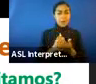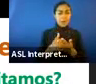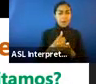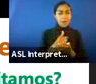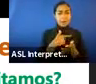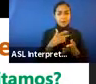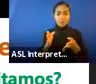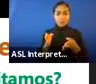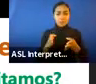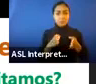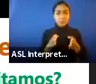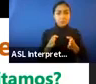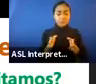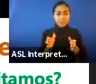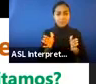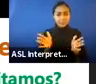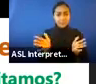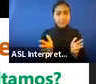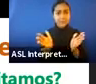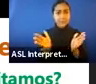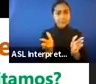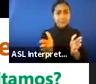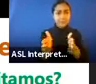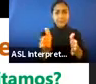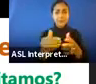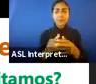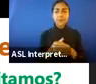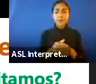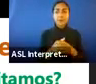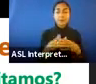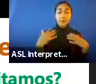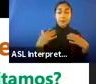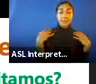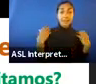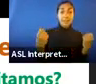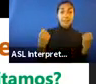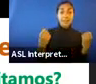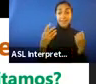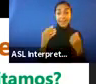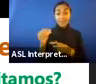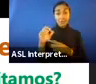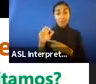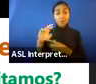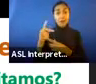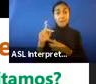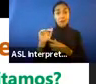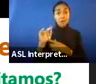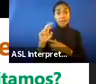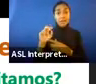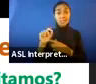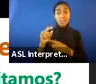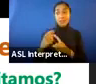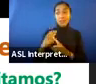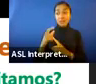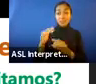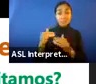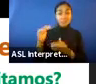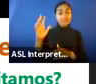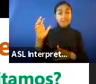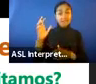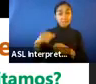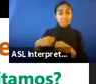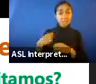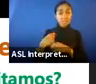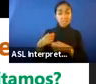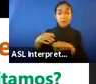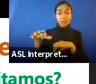Because healing and reparations for over 500 years of colonialism and slavery, upon which